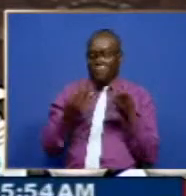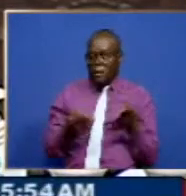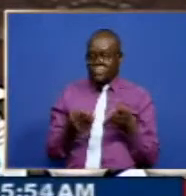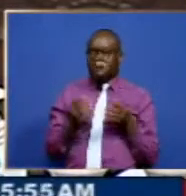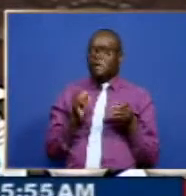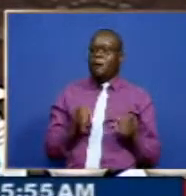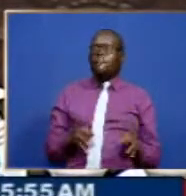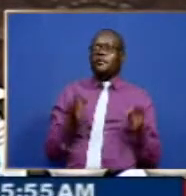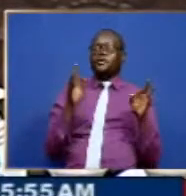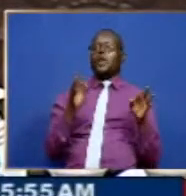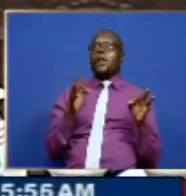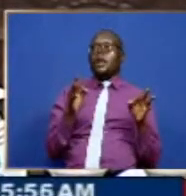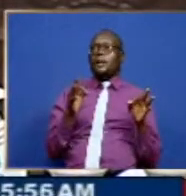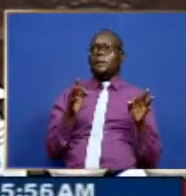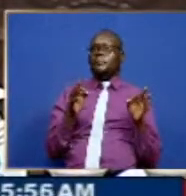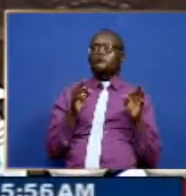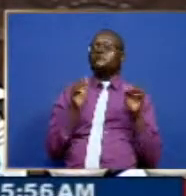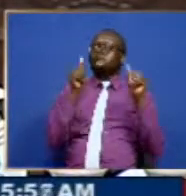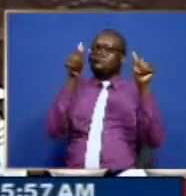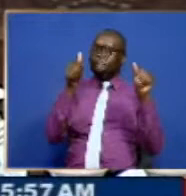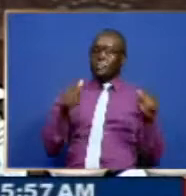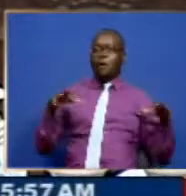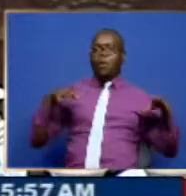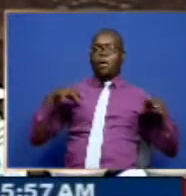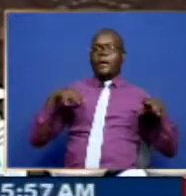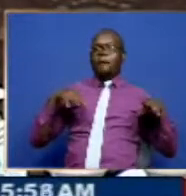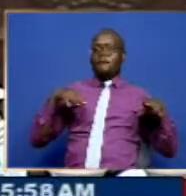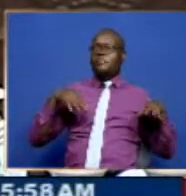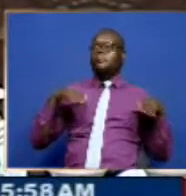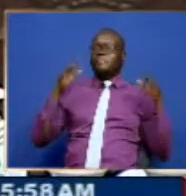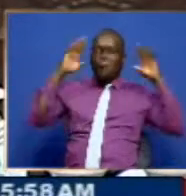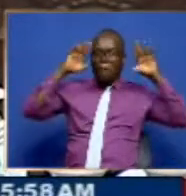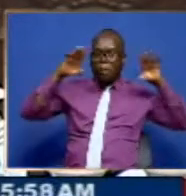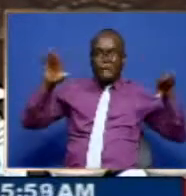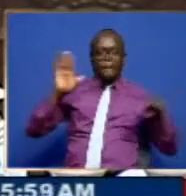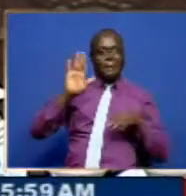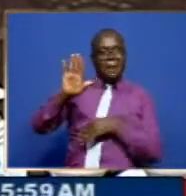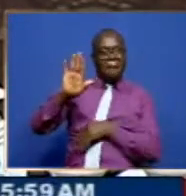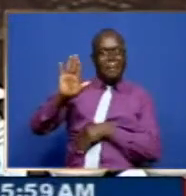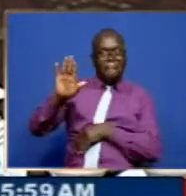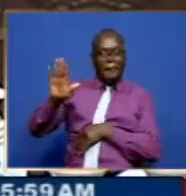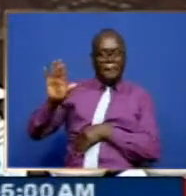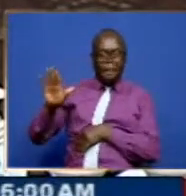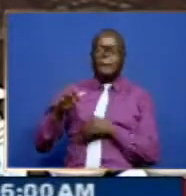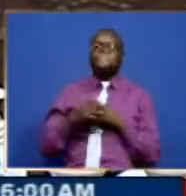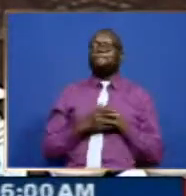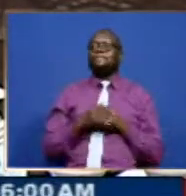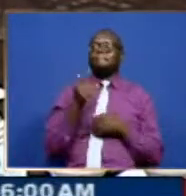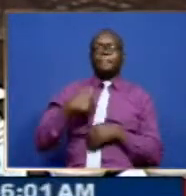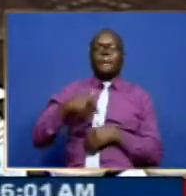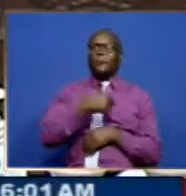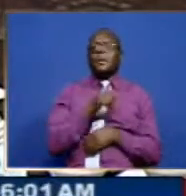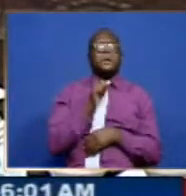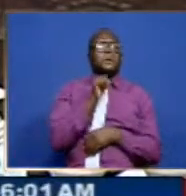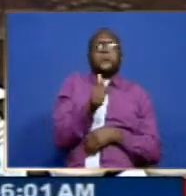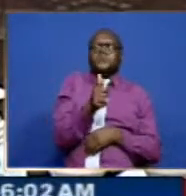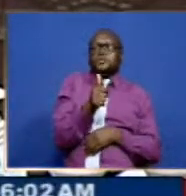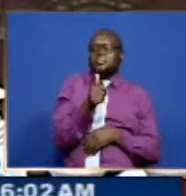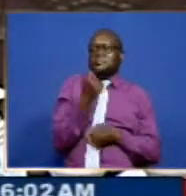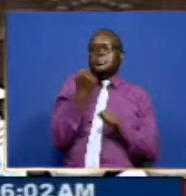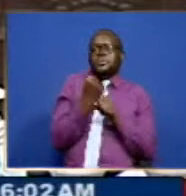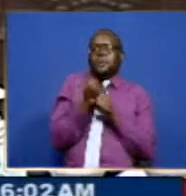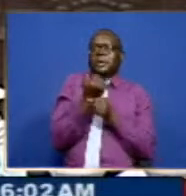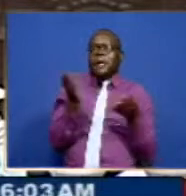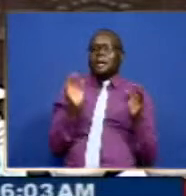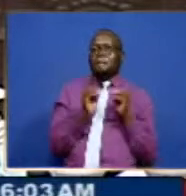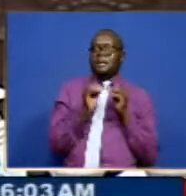official gazetted Eid al-Fitr holiday, and we are not going to undertake any proceedings